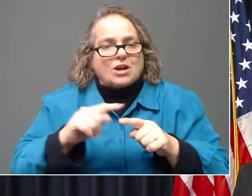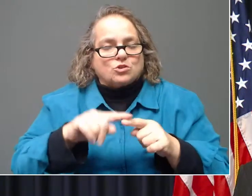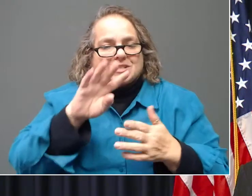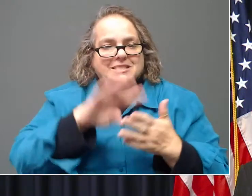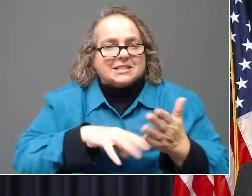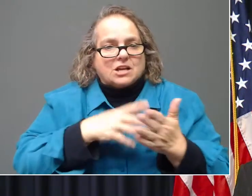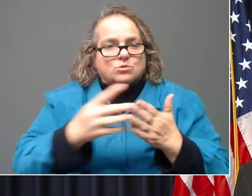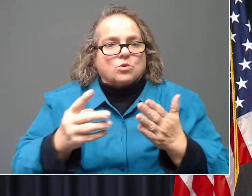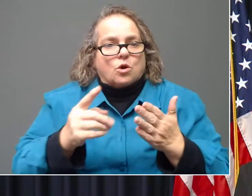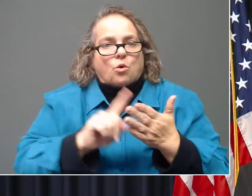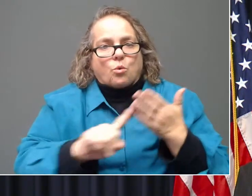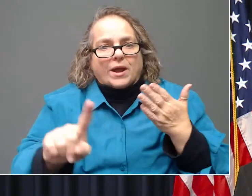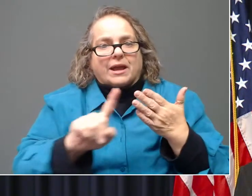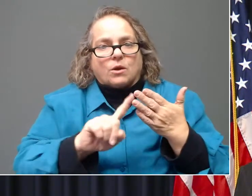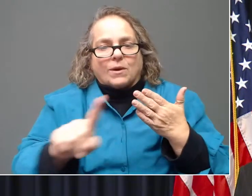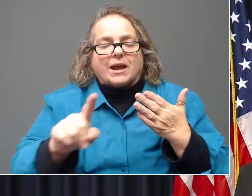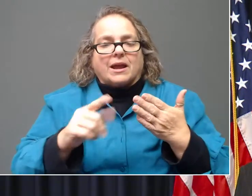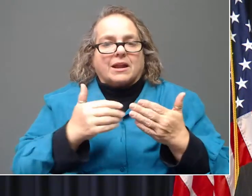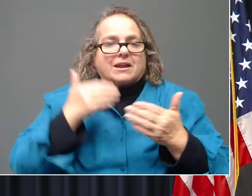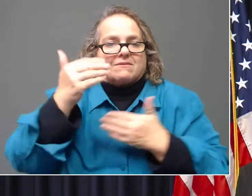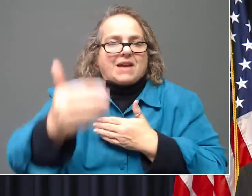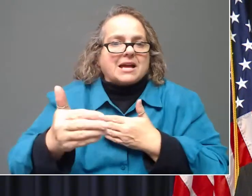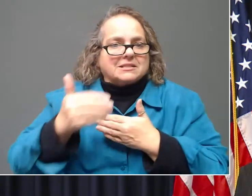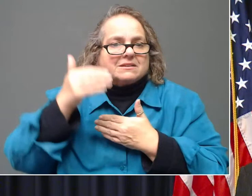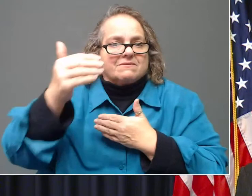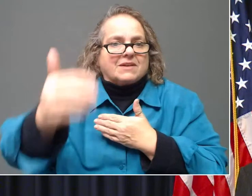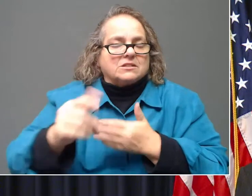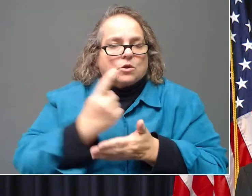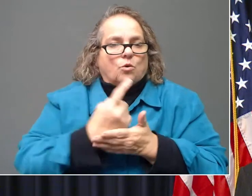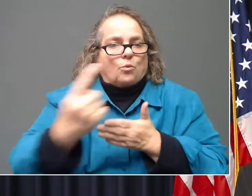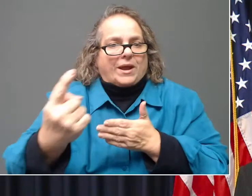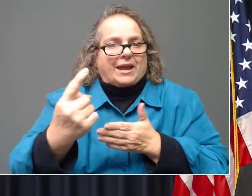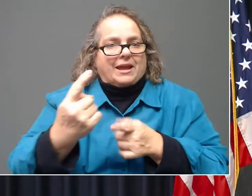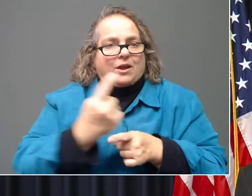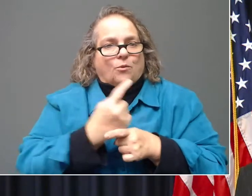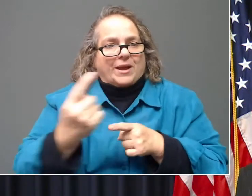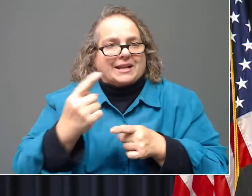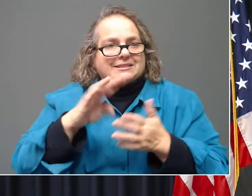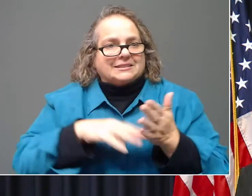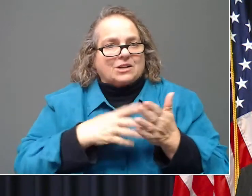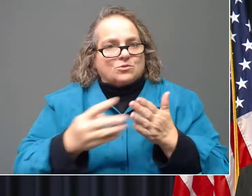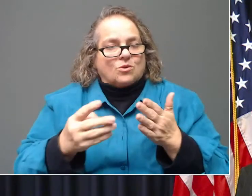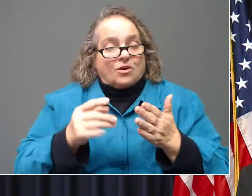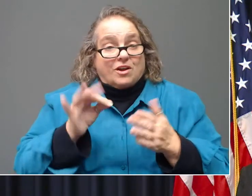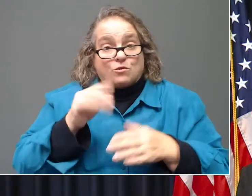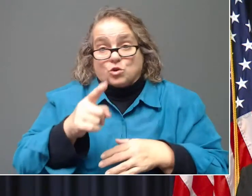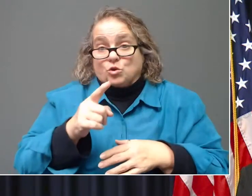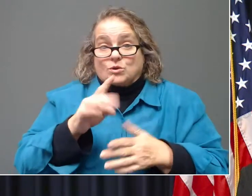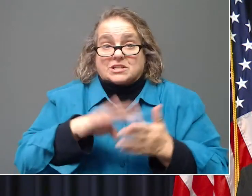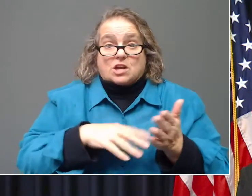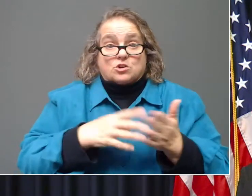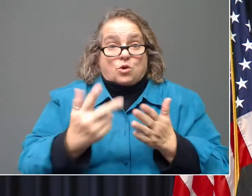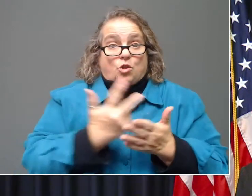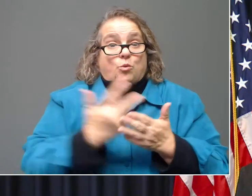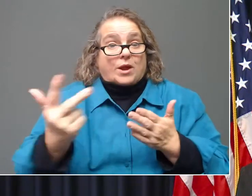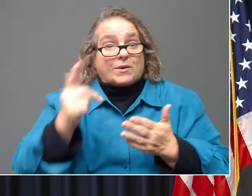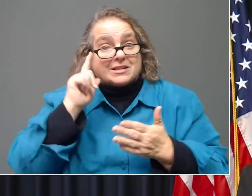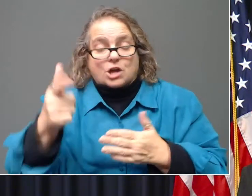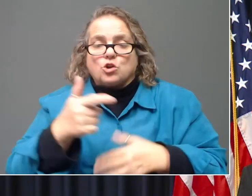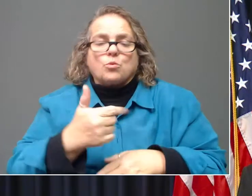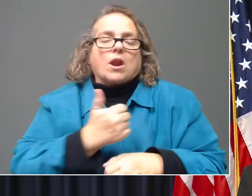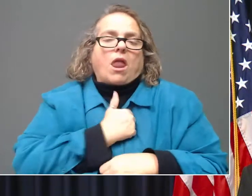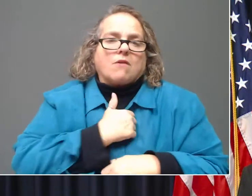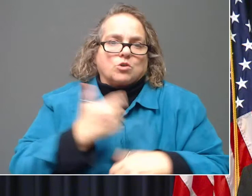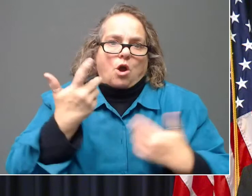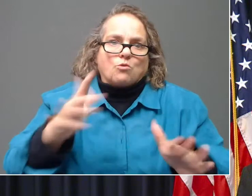in advance. Because I know for most of you, even if you would be scheduled 3 weeks out, you'd love to get on the books knowing there's a